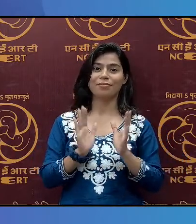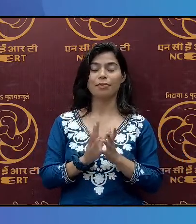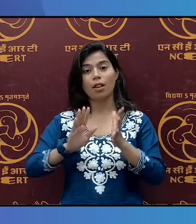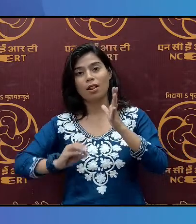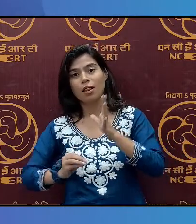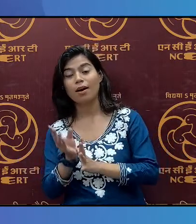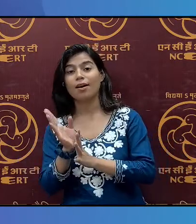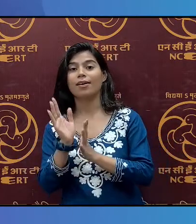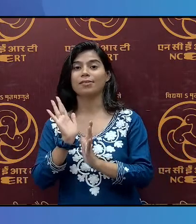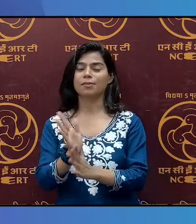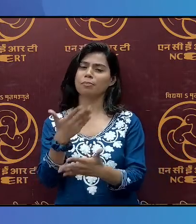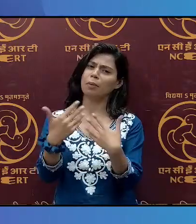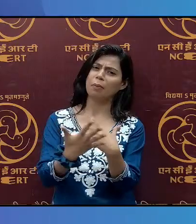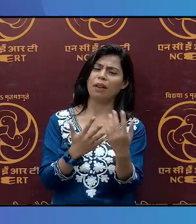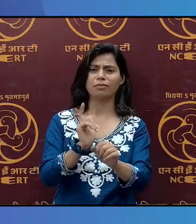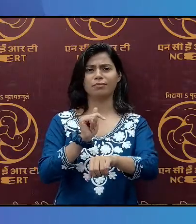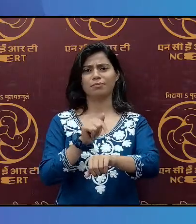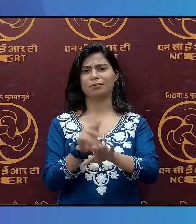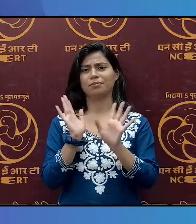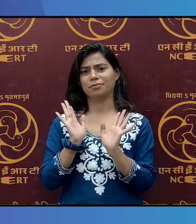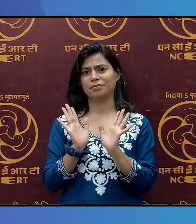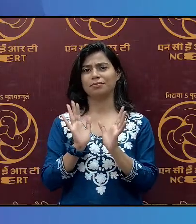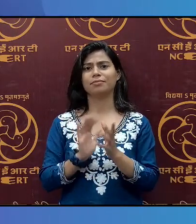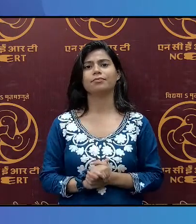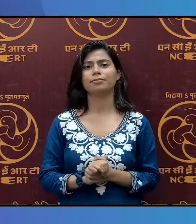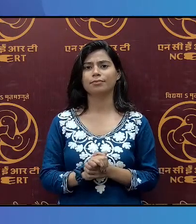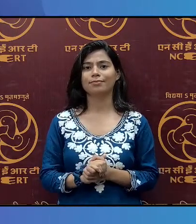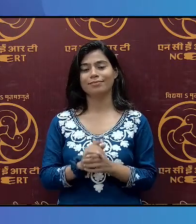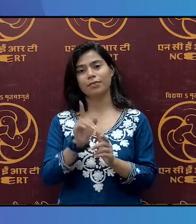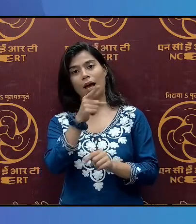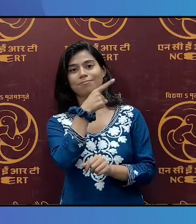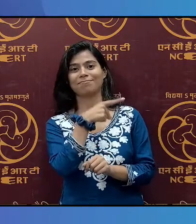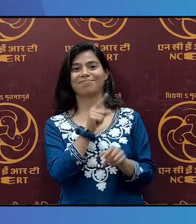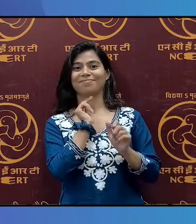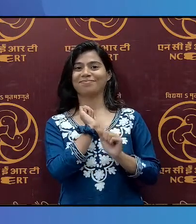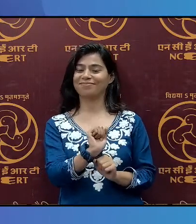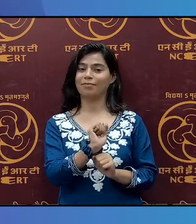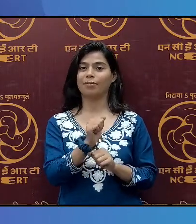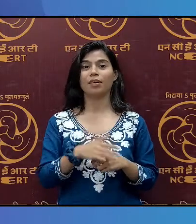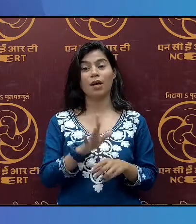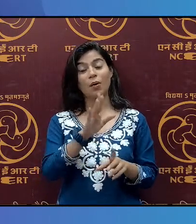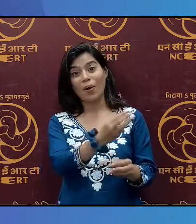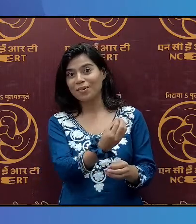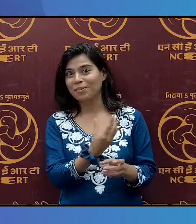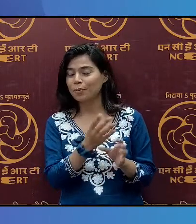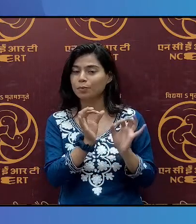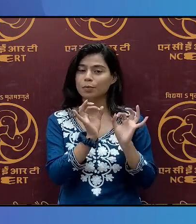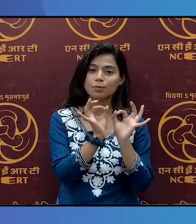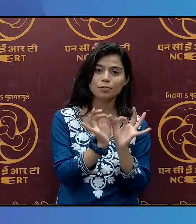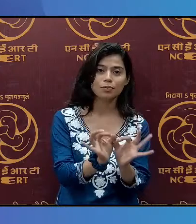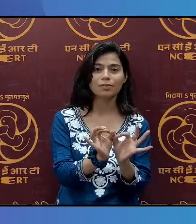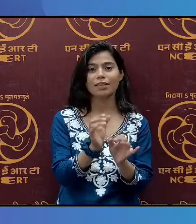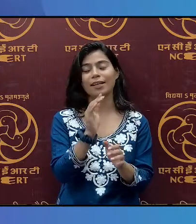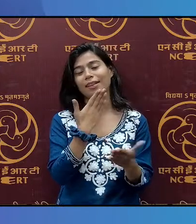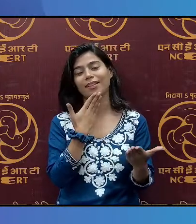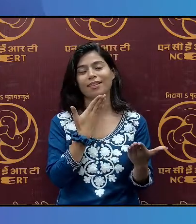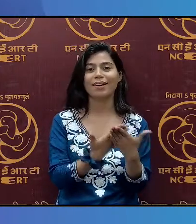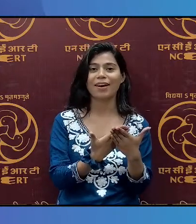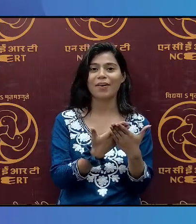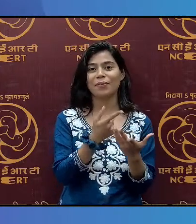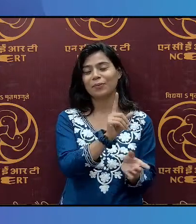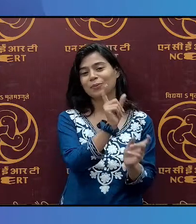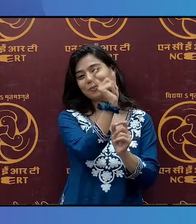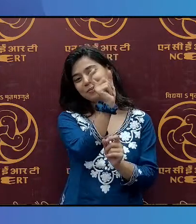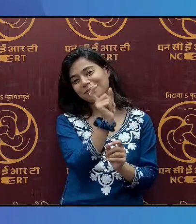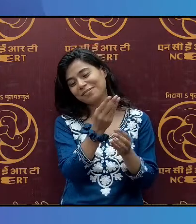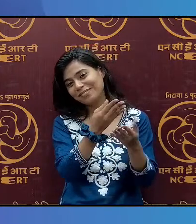any time in any human's life activities. Exactly. Really insightful information we get from you, sir. Thank you so much for these